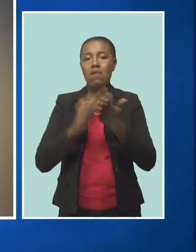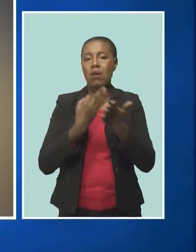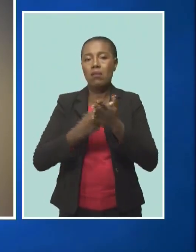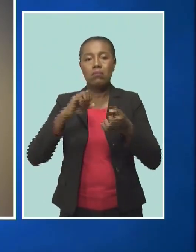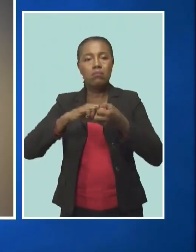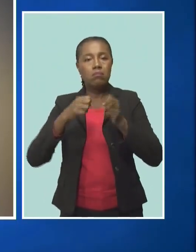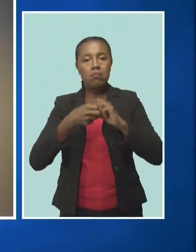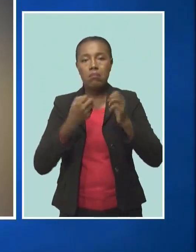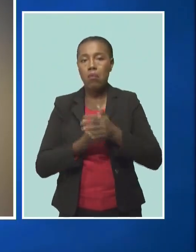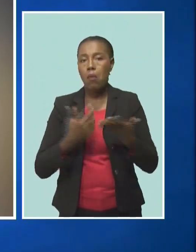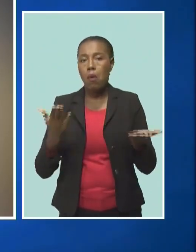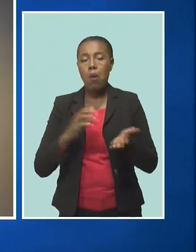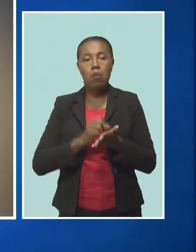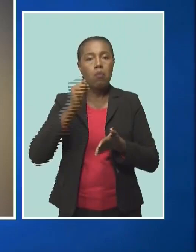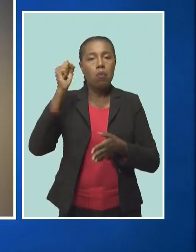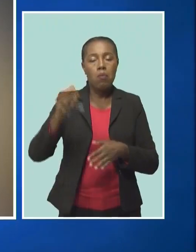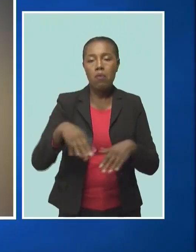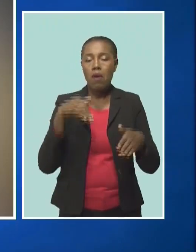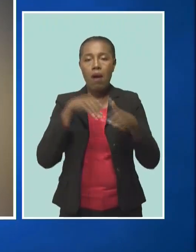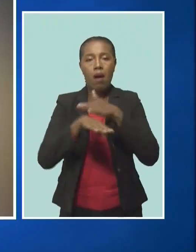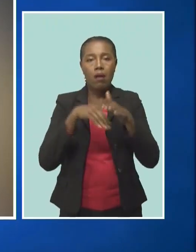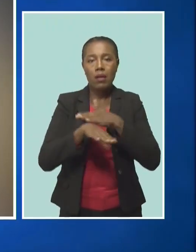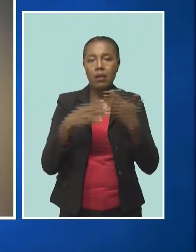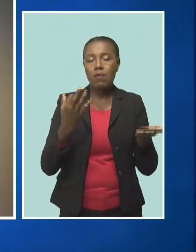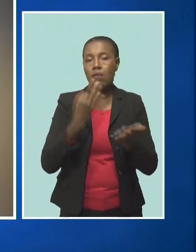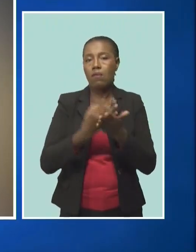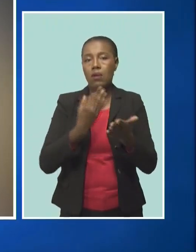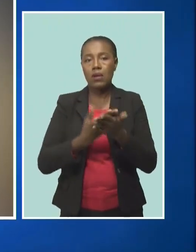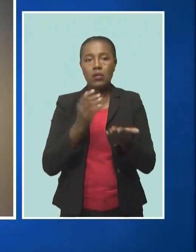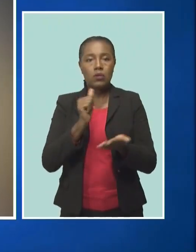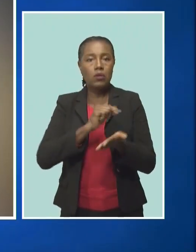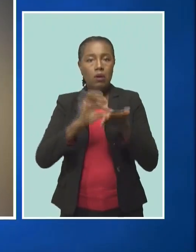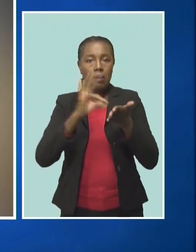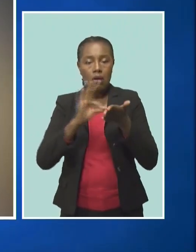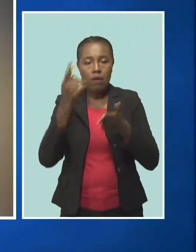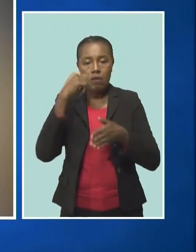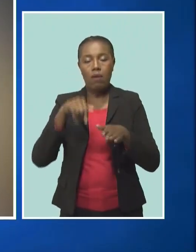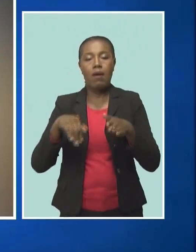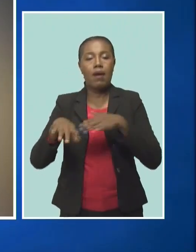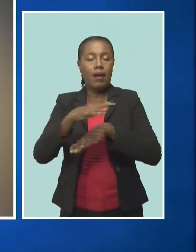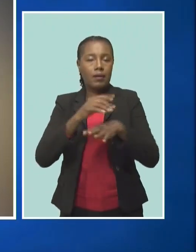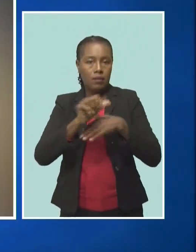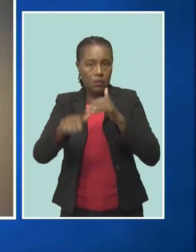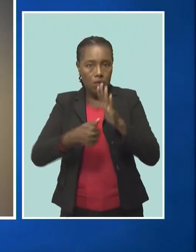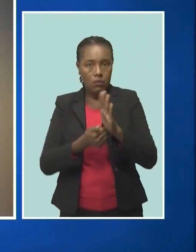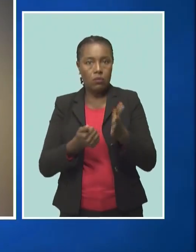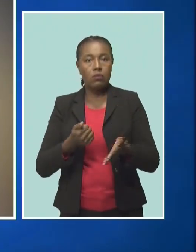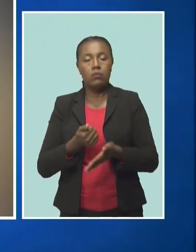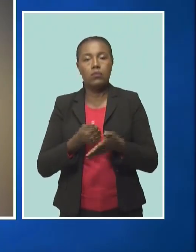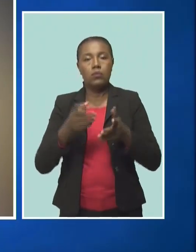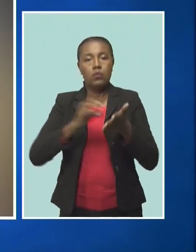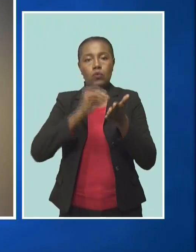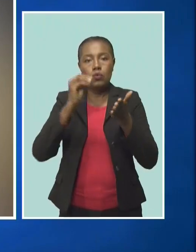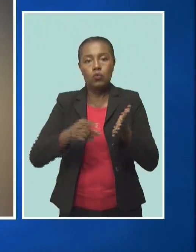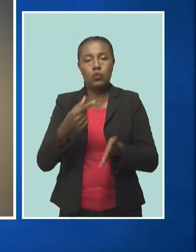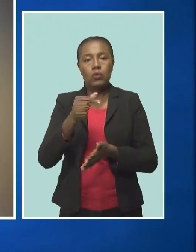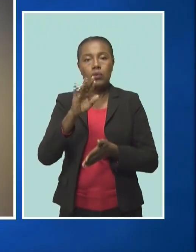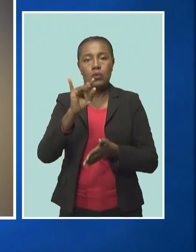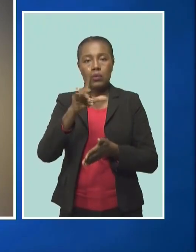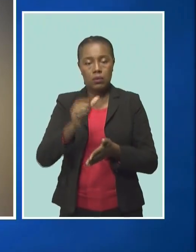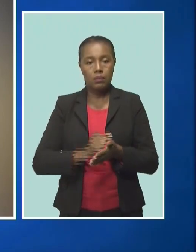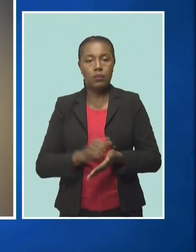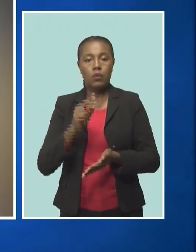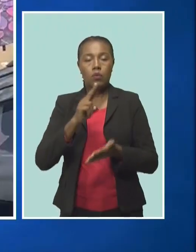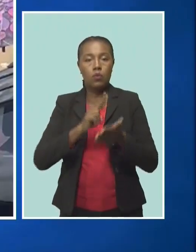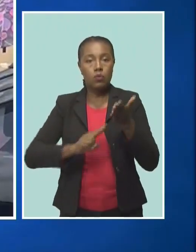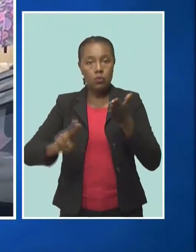the removal of access to a financial account for activities under the Students' Guild. In a statement released by the UWI,